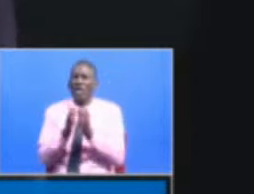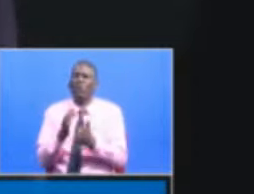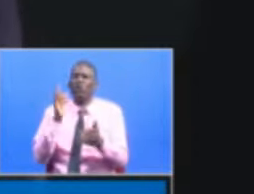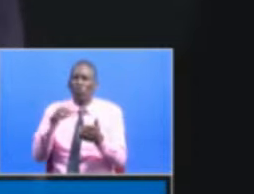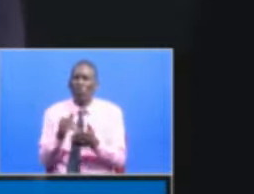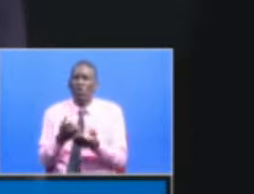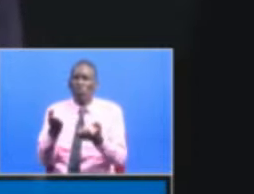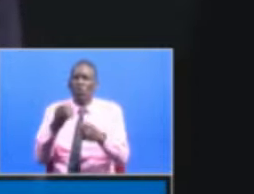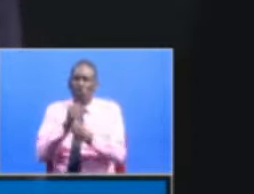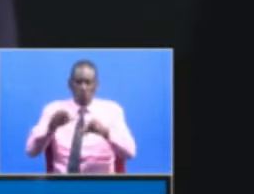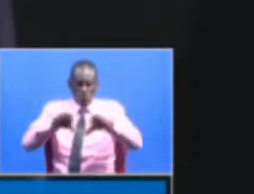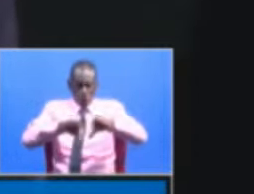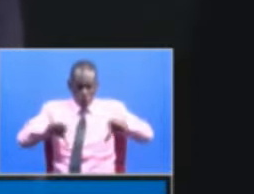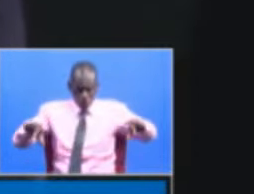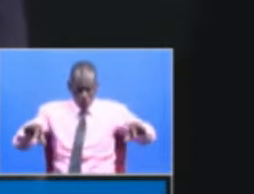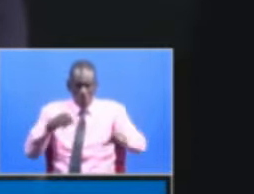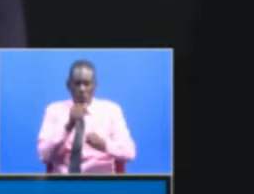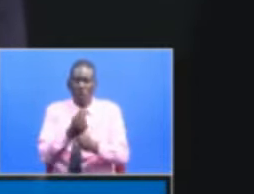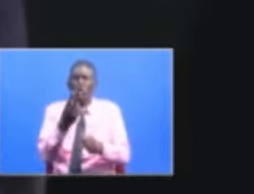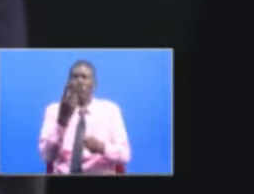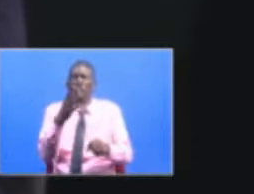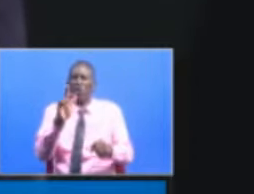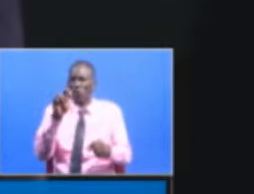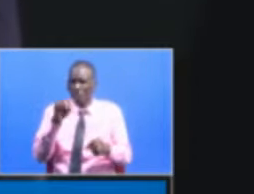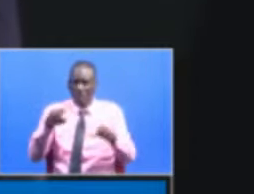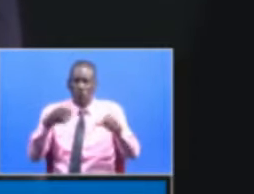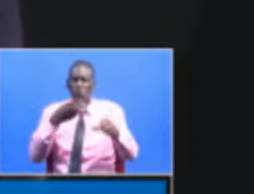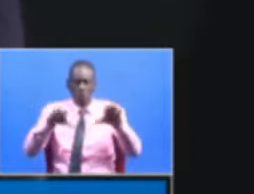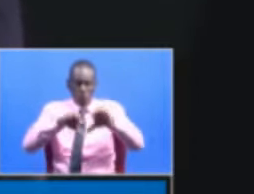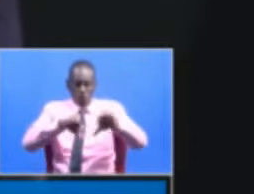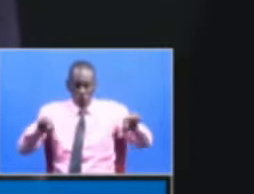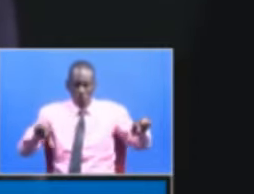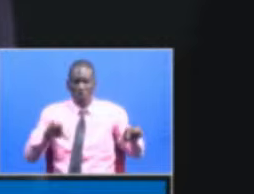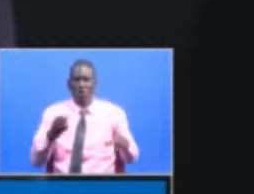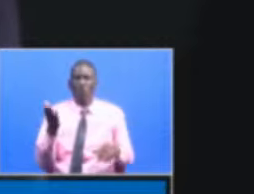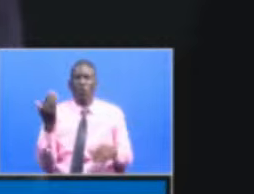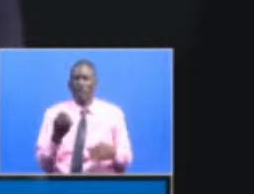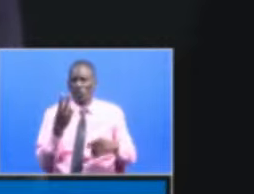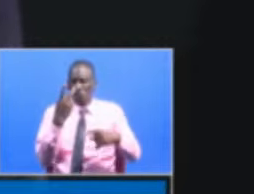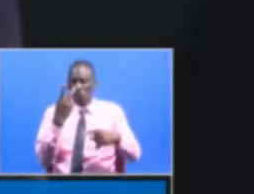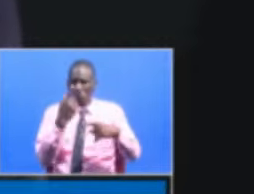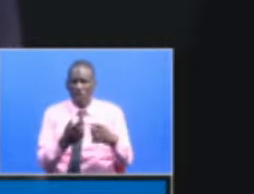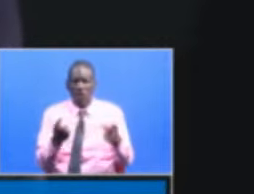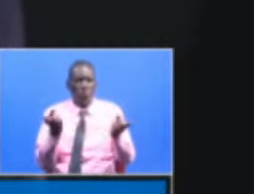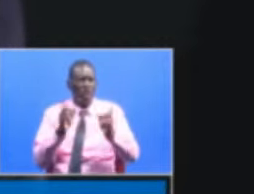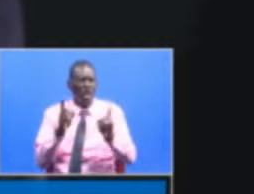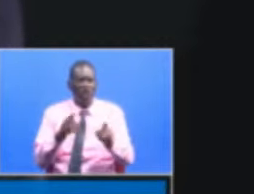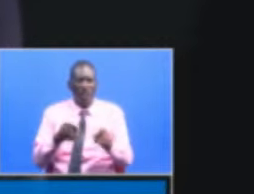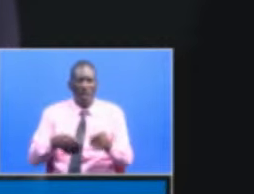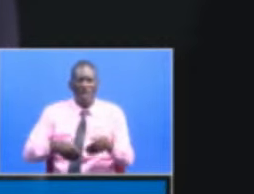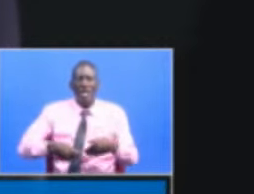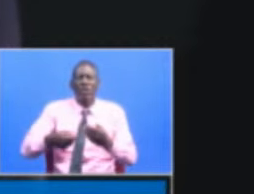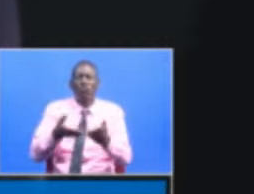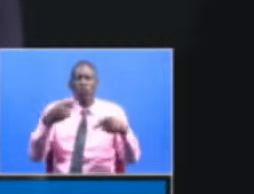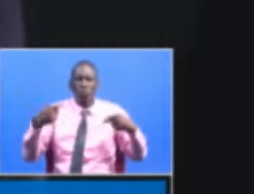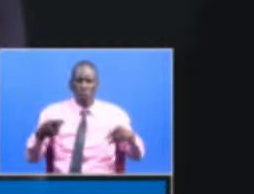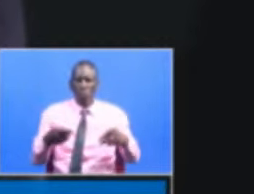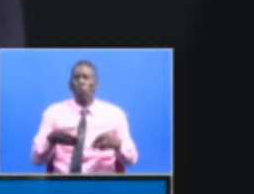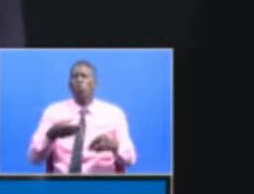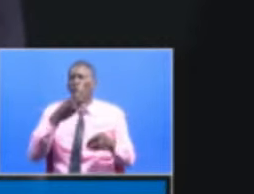a pipeline. So we did that 25 kilometer. For the last 2 years, we are no longer water tracking that, but those particular communities. Mm.